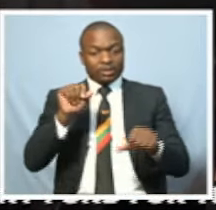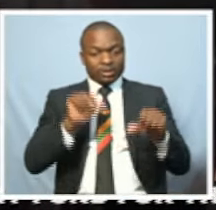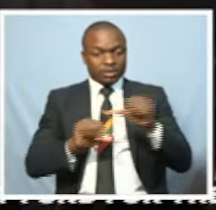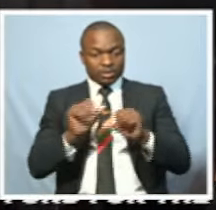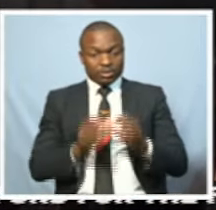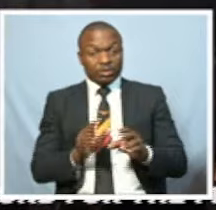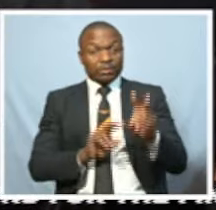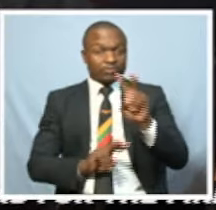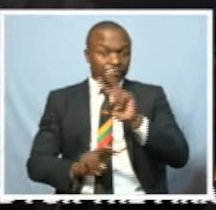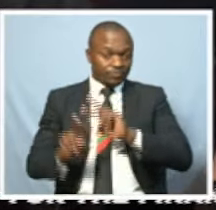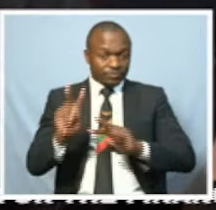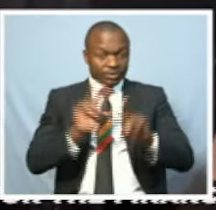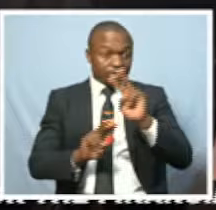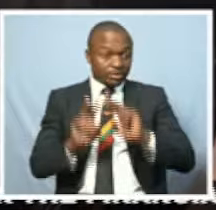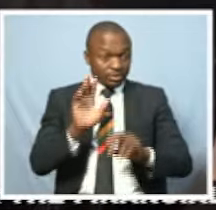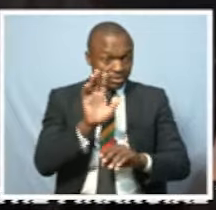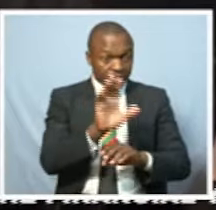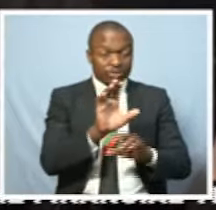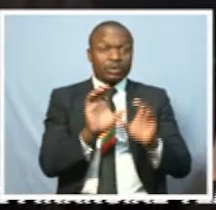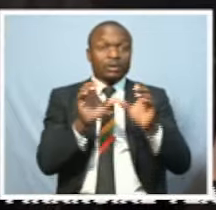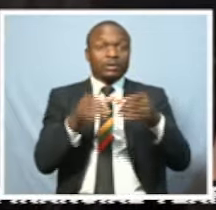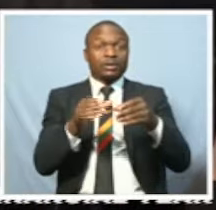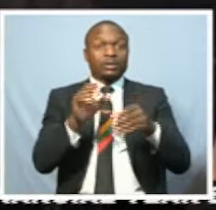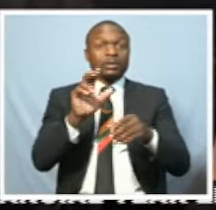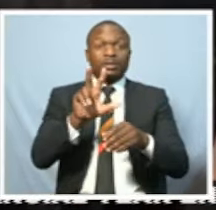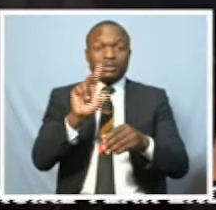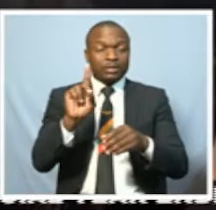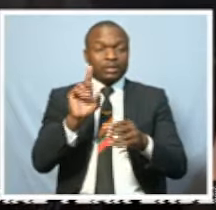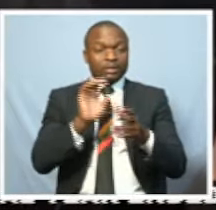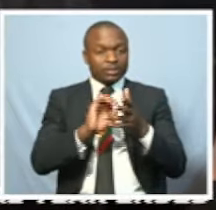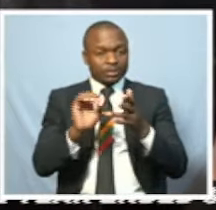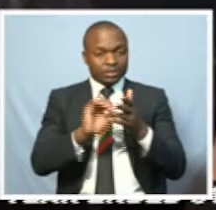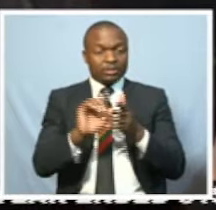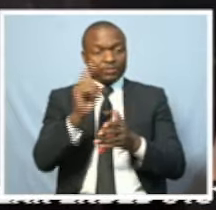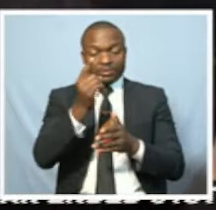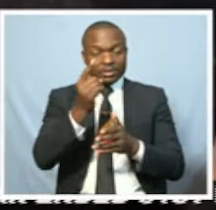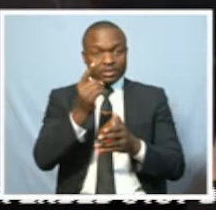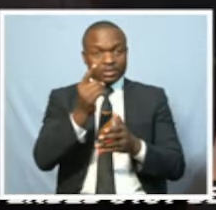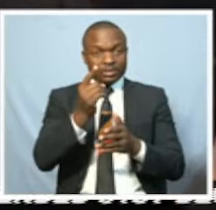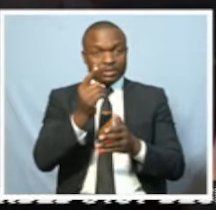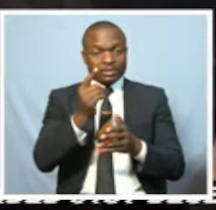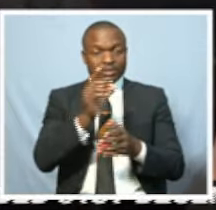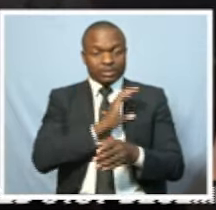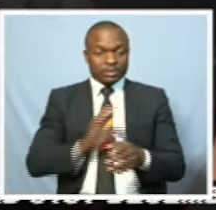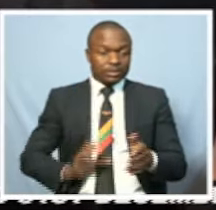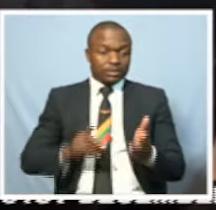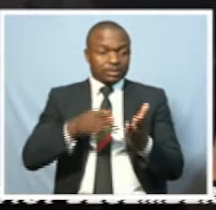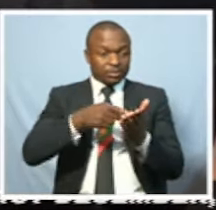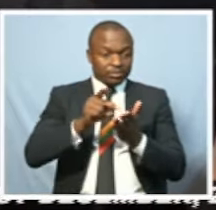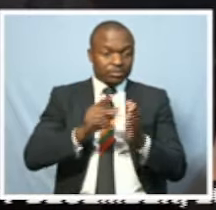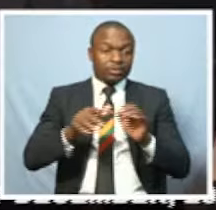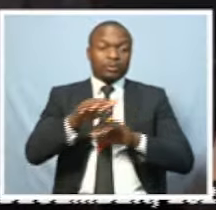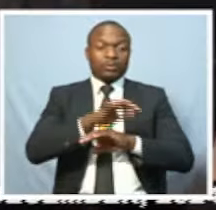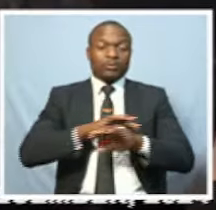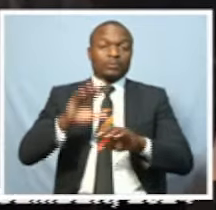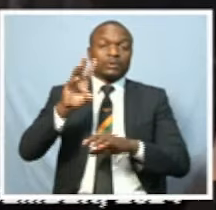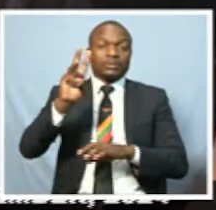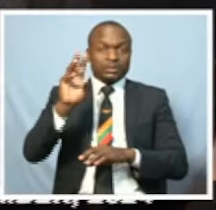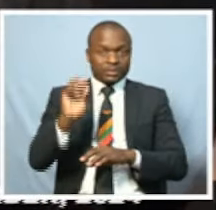visited your VUBWI around 31st October, the first contractor had been paid already this amount, almost 60% of the contract